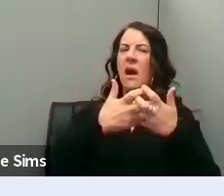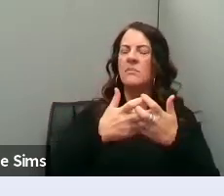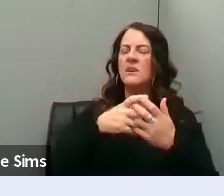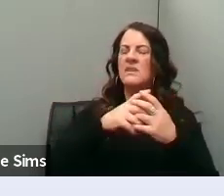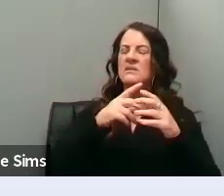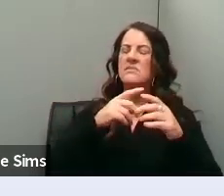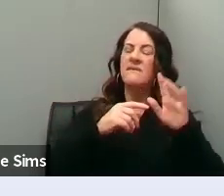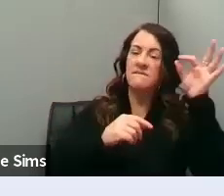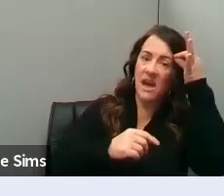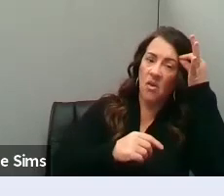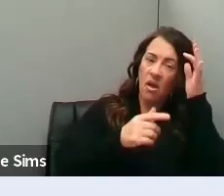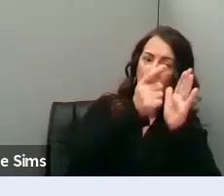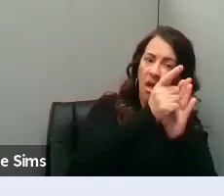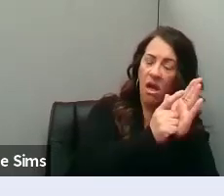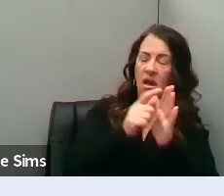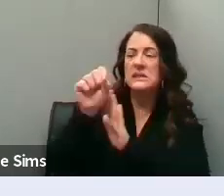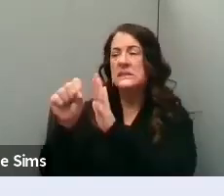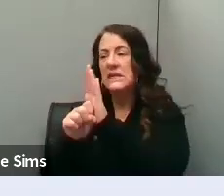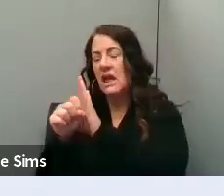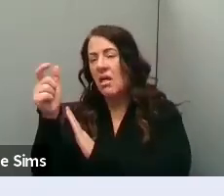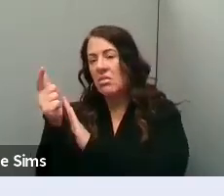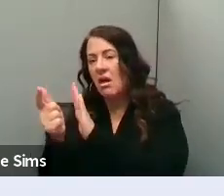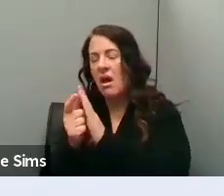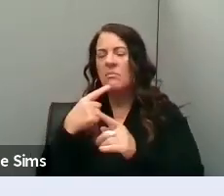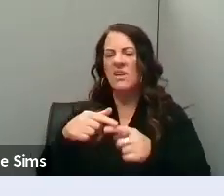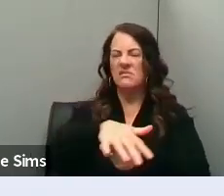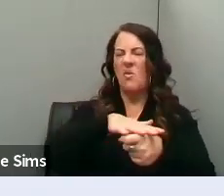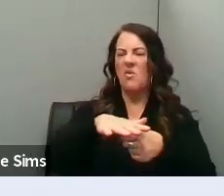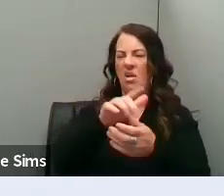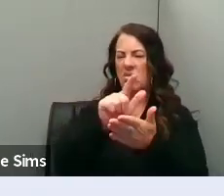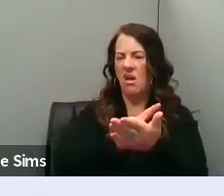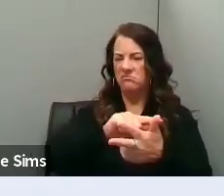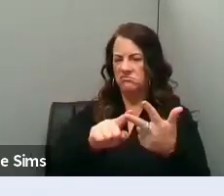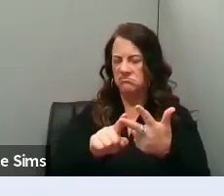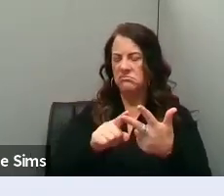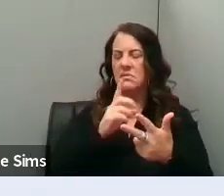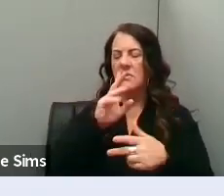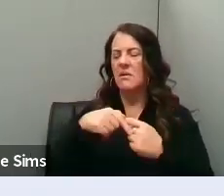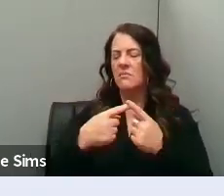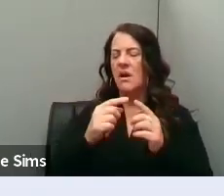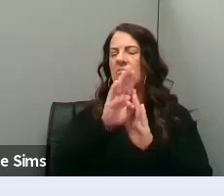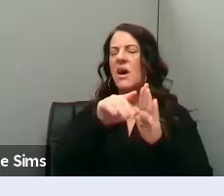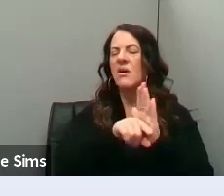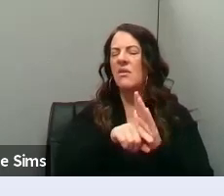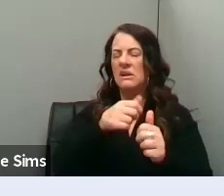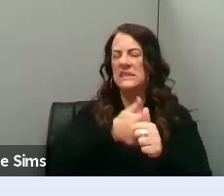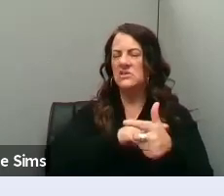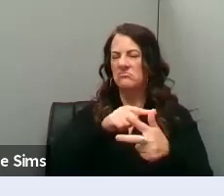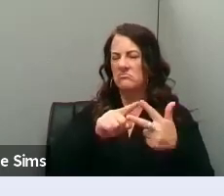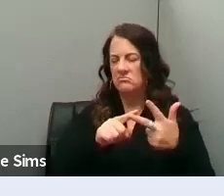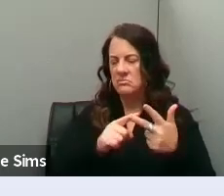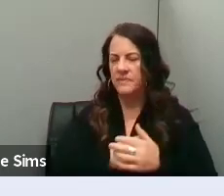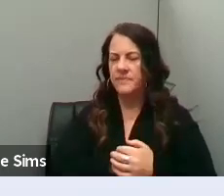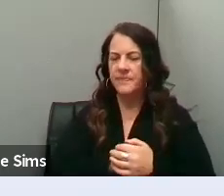state law and also some local law. And I just want to talk a little bit about that to give you some background in the area.